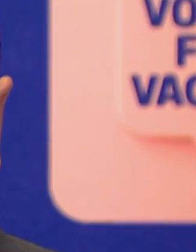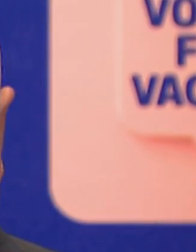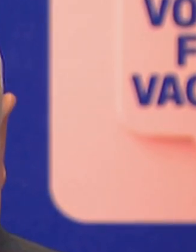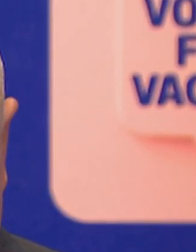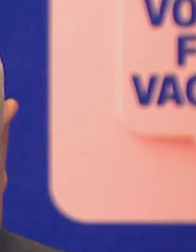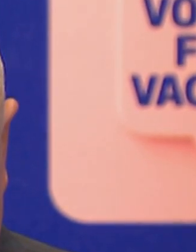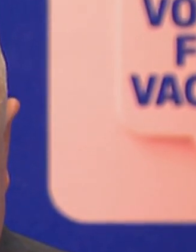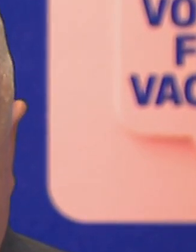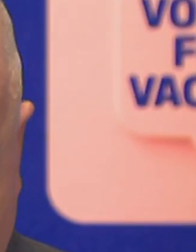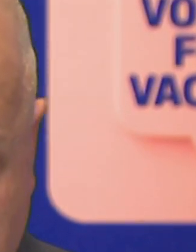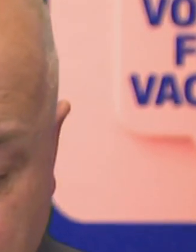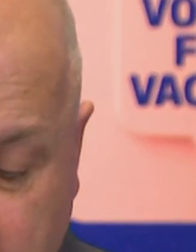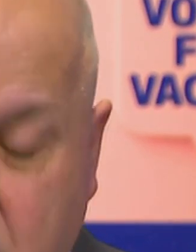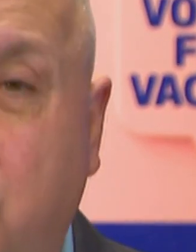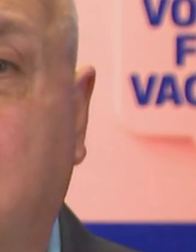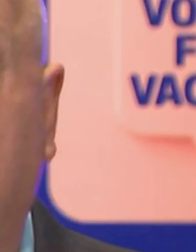community safe.